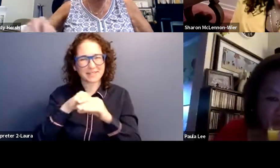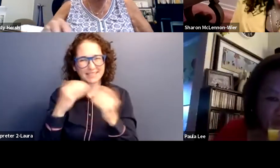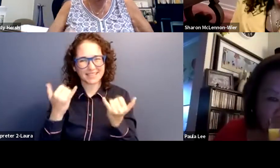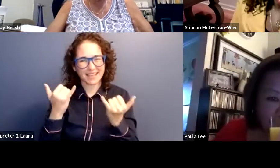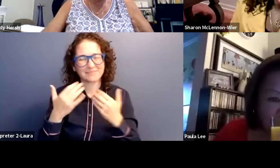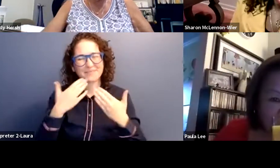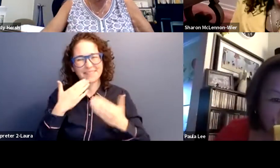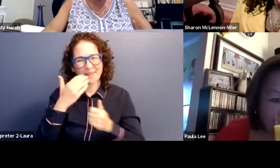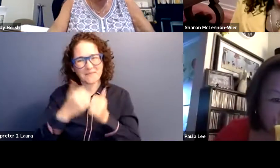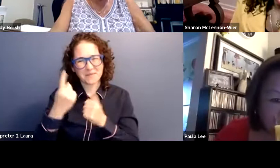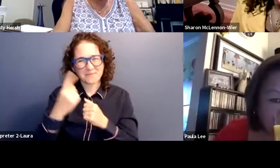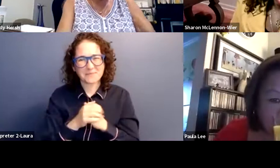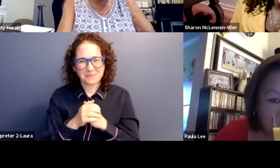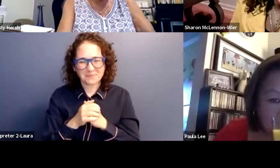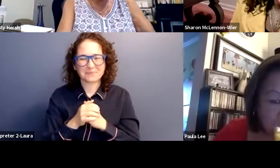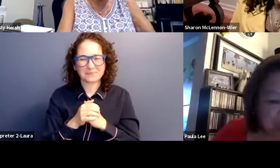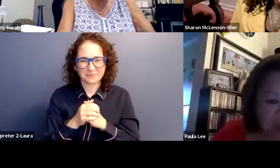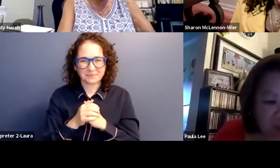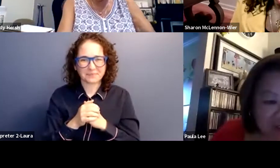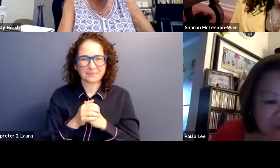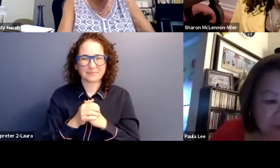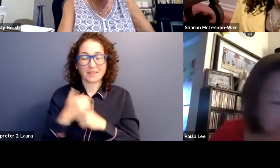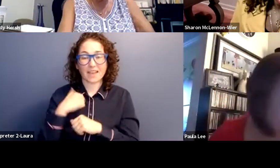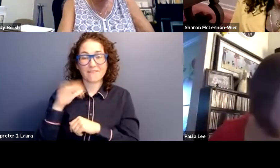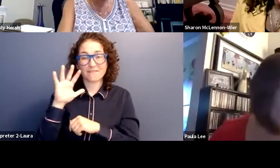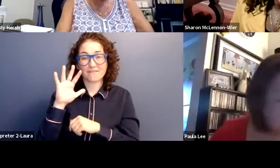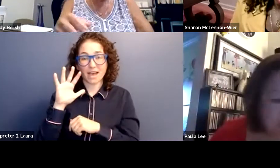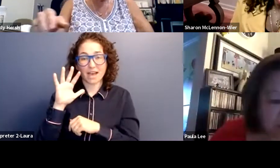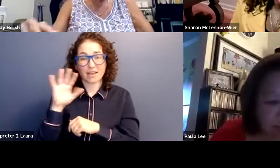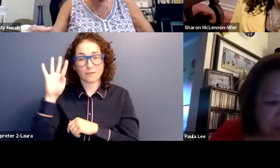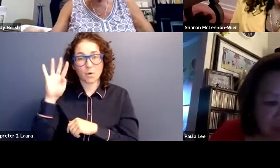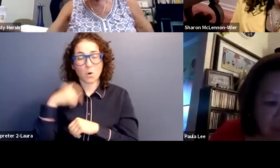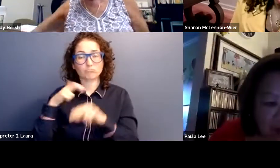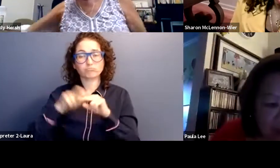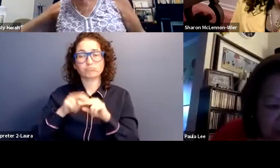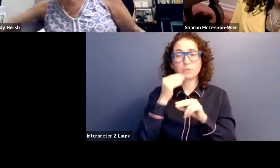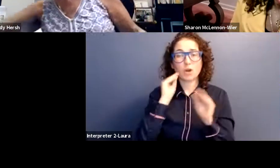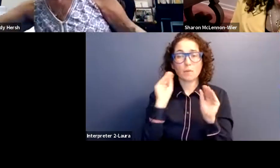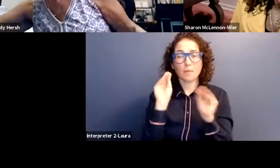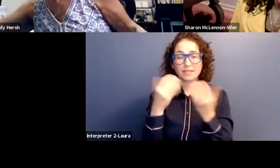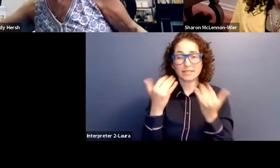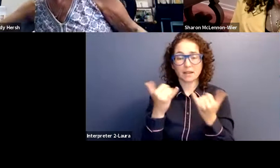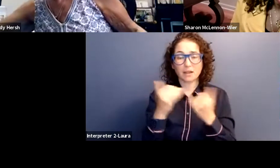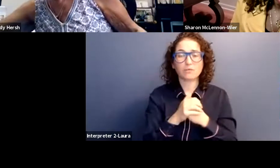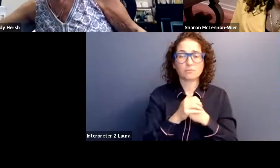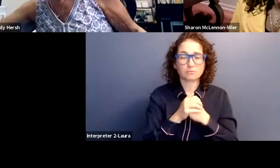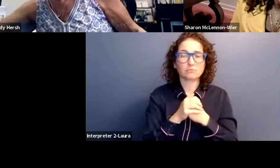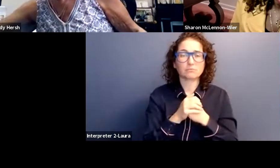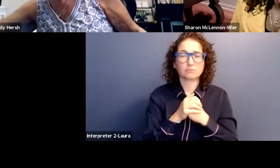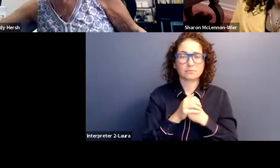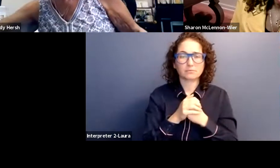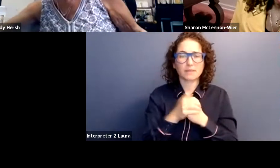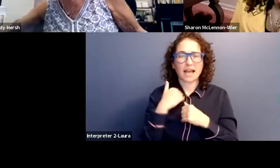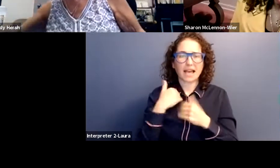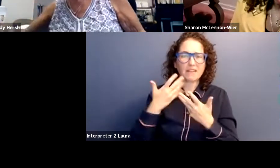Thank you, everyone. I'm 5'4". I'm sitting in my home office right now. I have